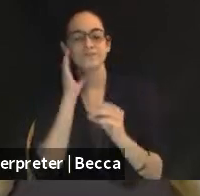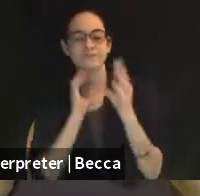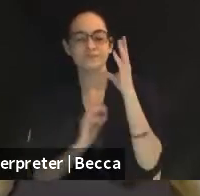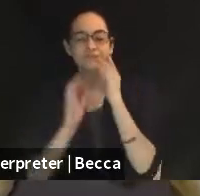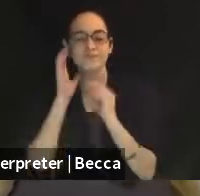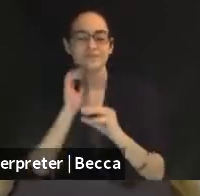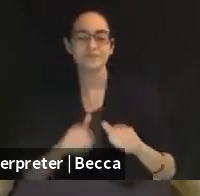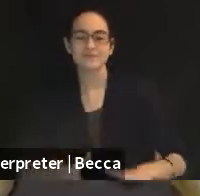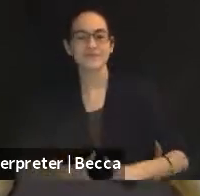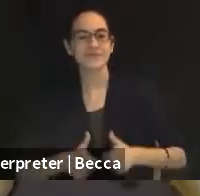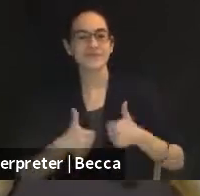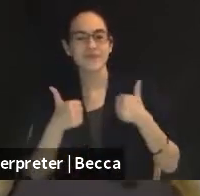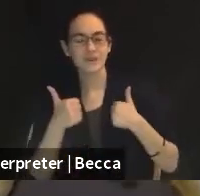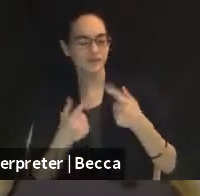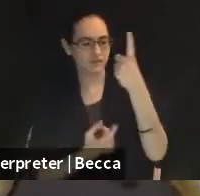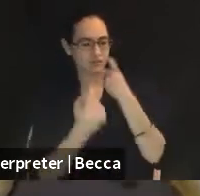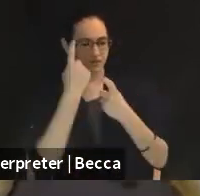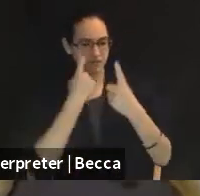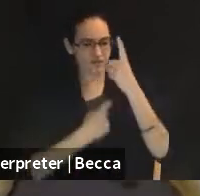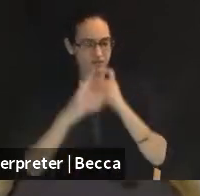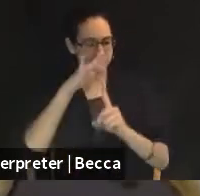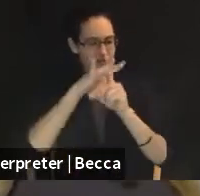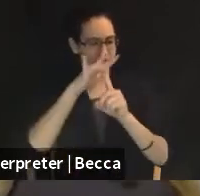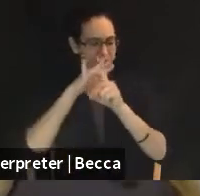questions come and questions go.